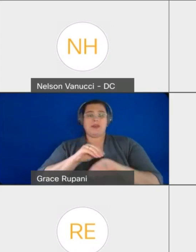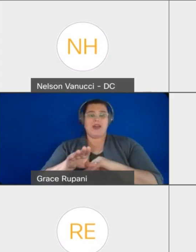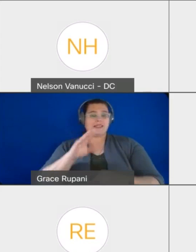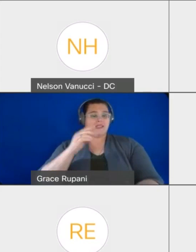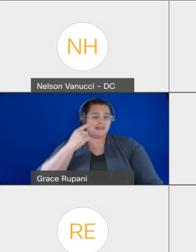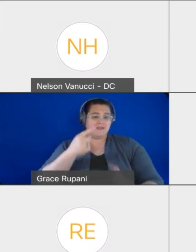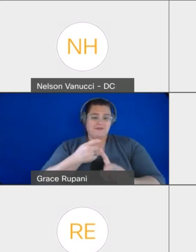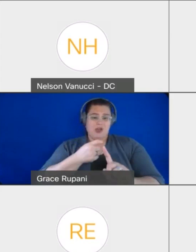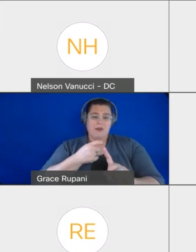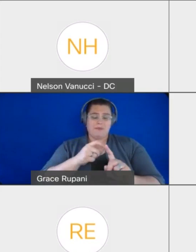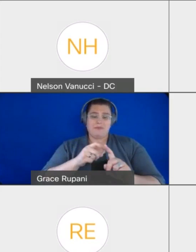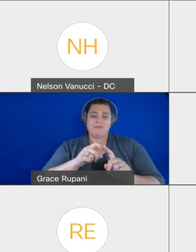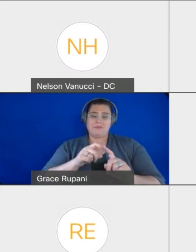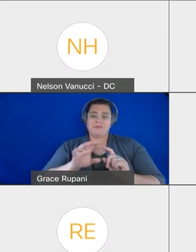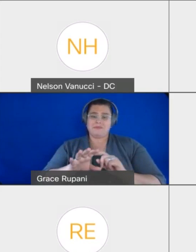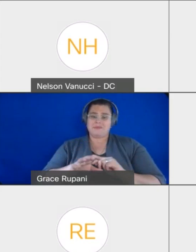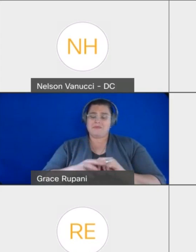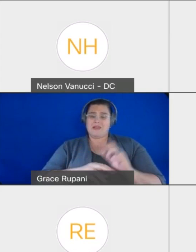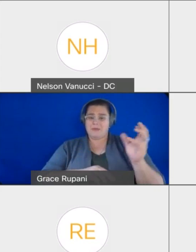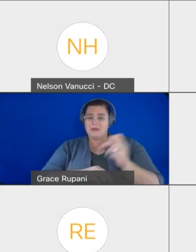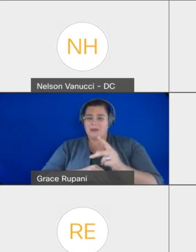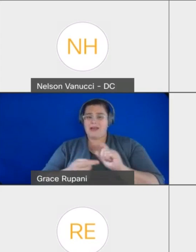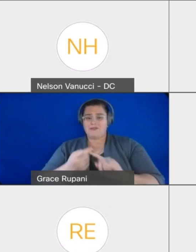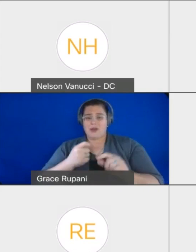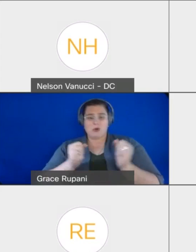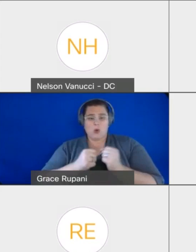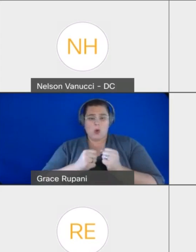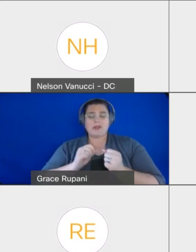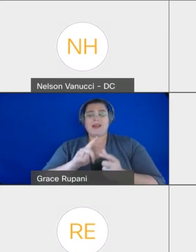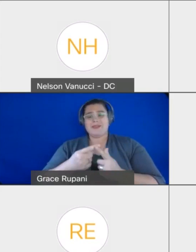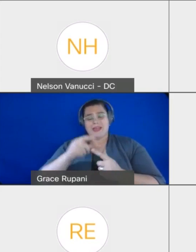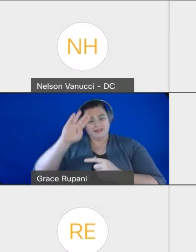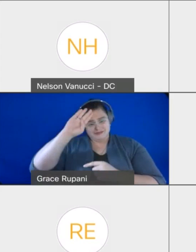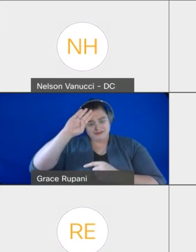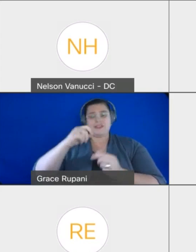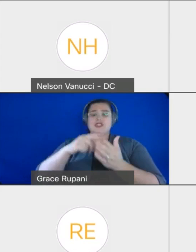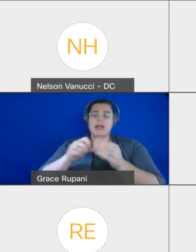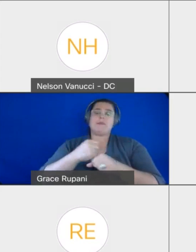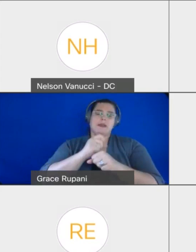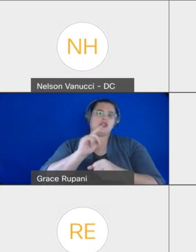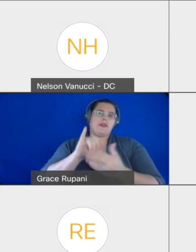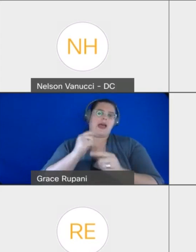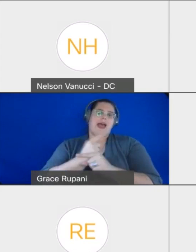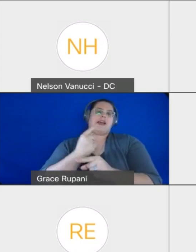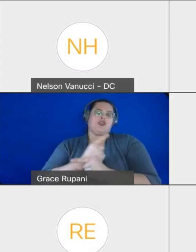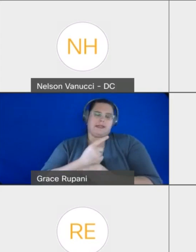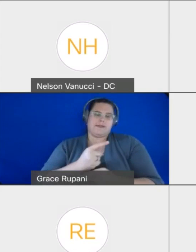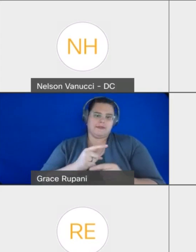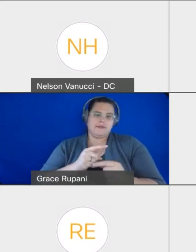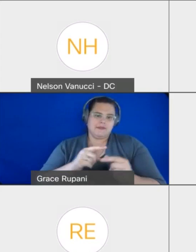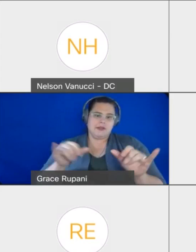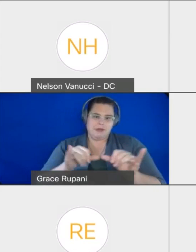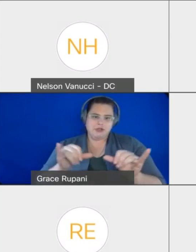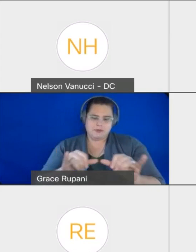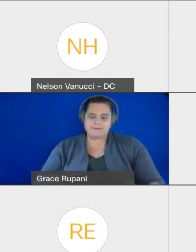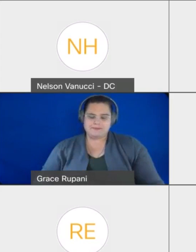cold, then you need to take measures to ensure that you're getting an accurate reading. And then also back on the travel guidance, I just wanted